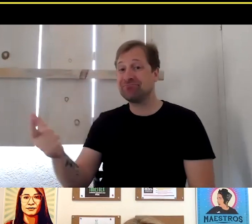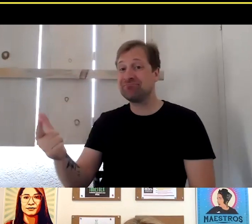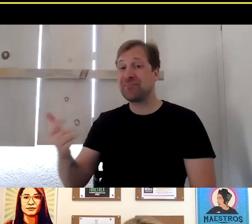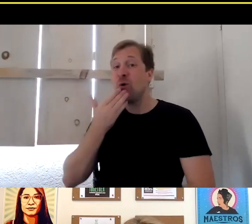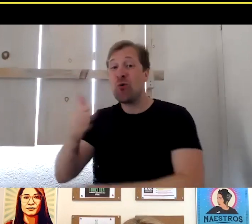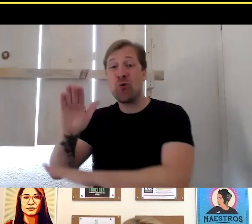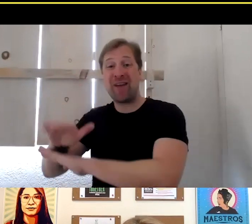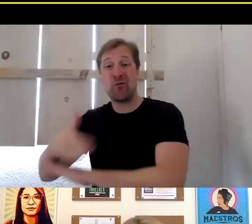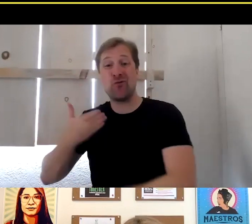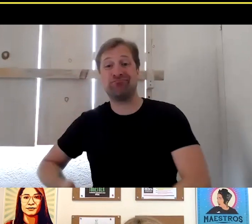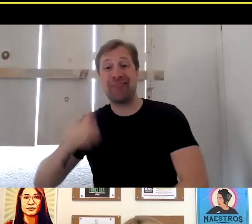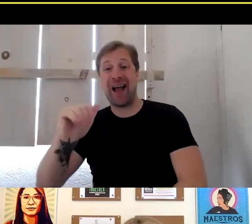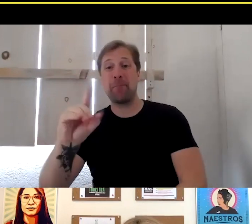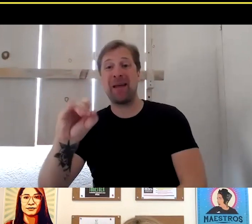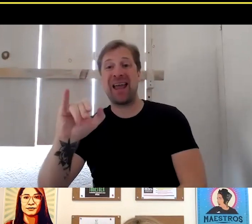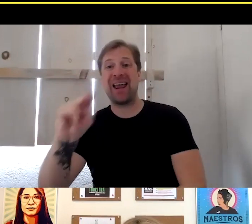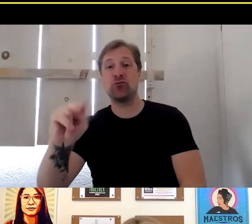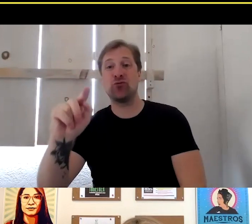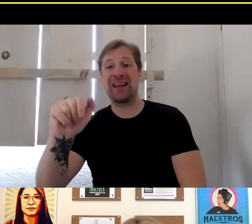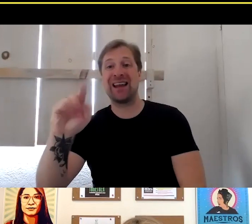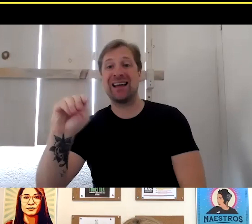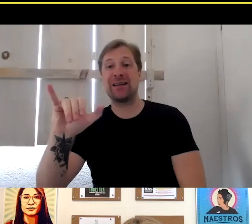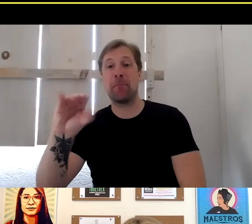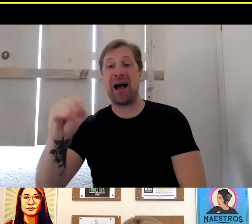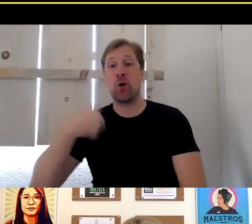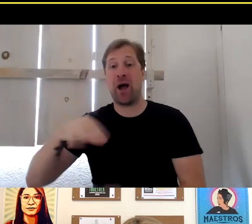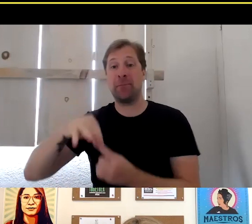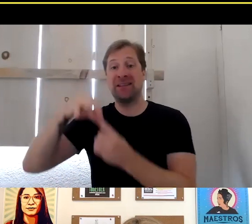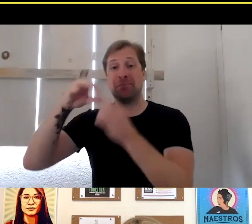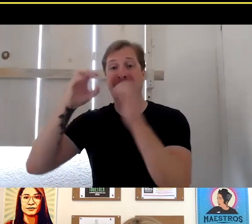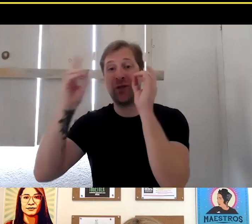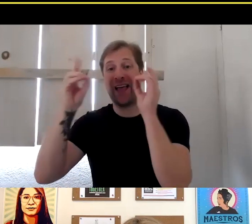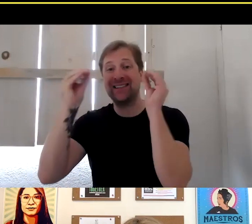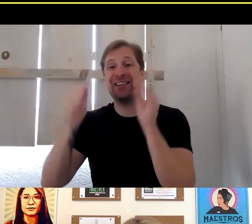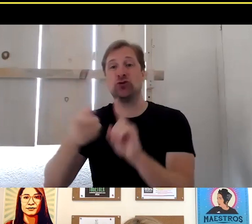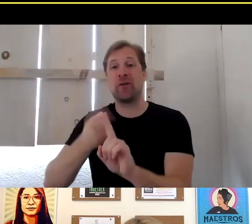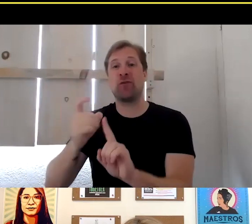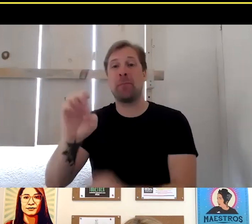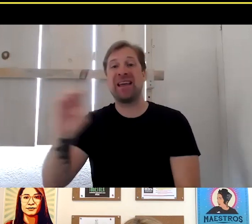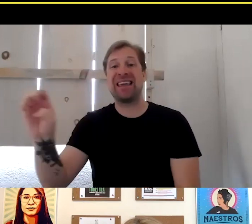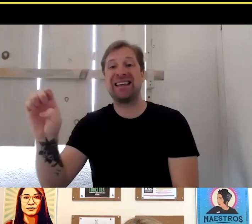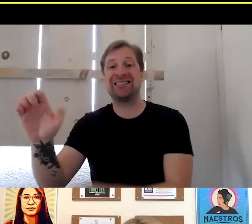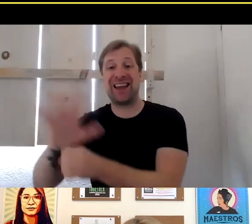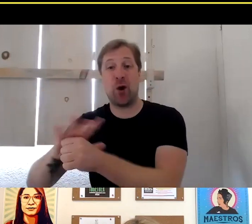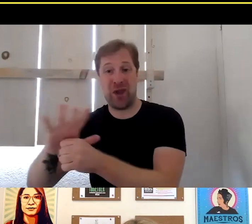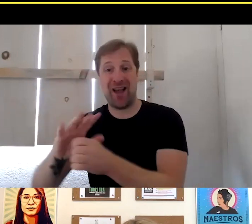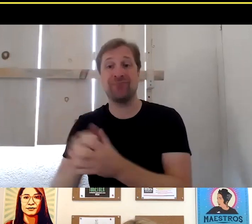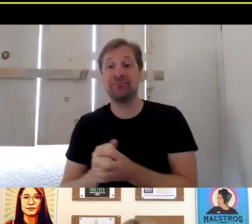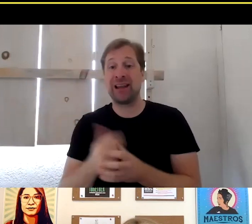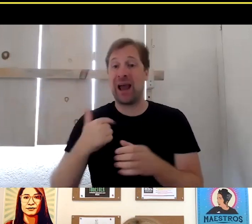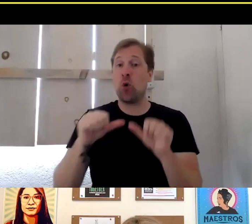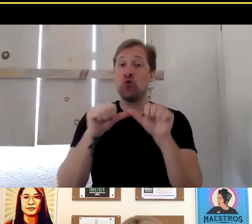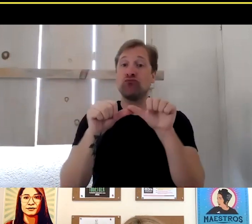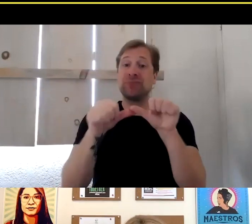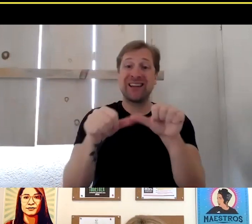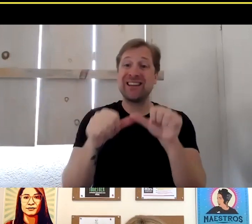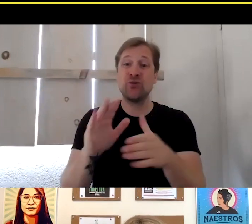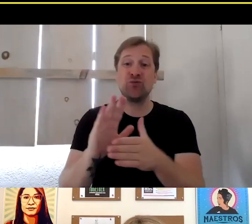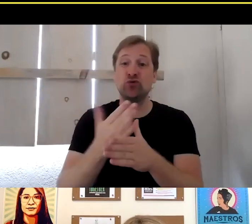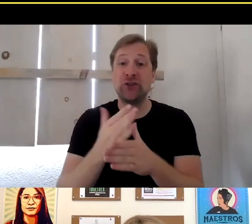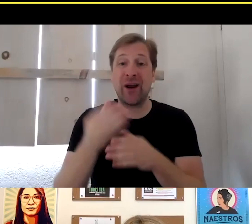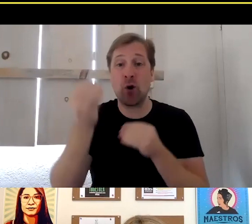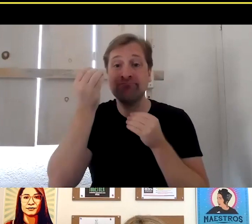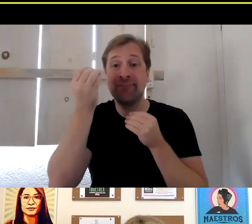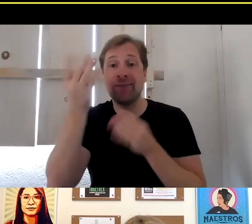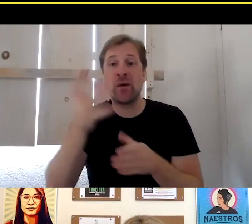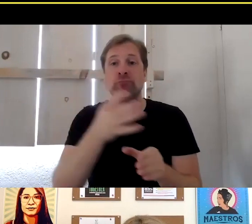Adrian Tamayo, a special ed teacher from Lorena Elementary in East Area. And I will continue sharing highlights of the